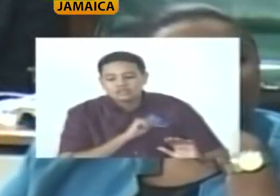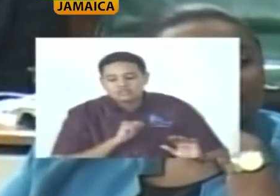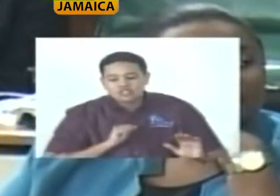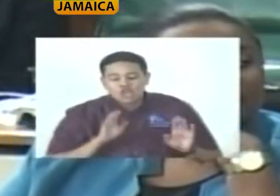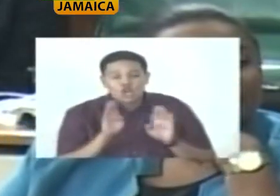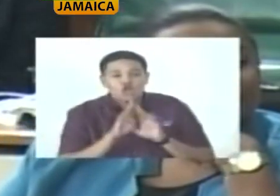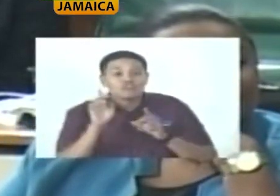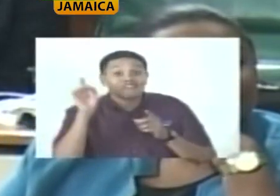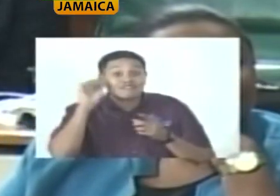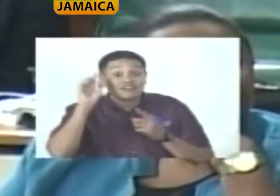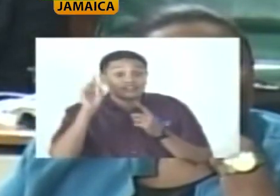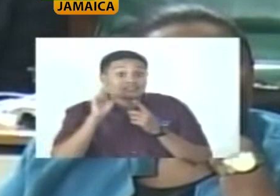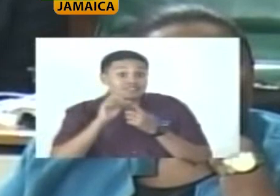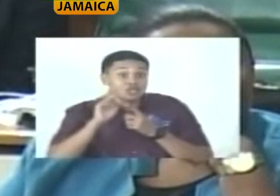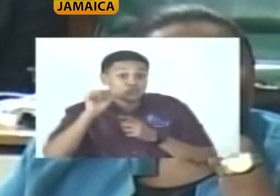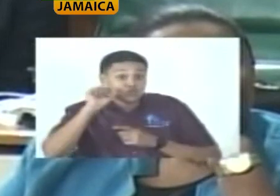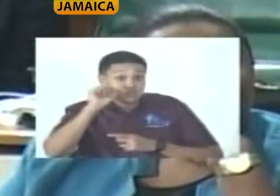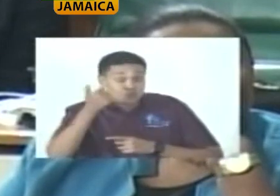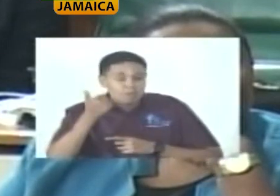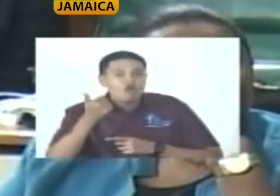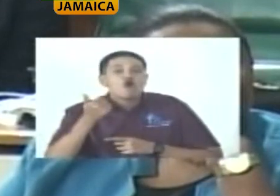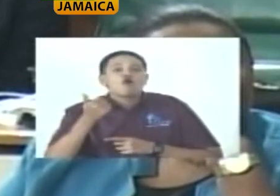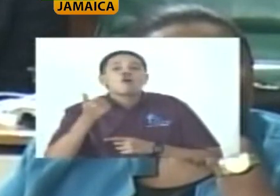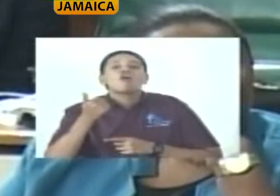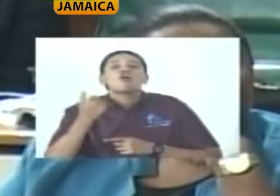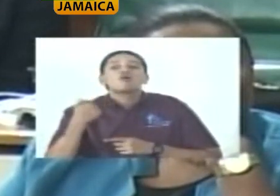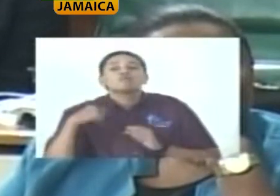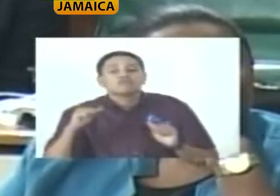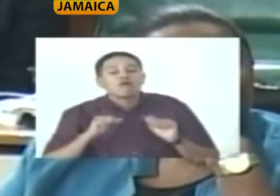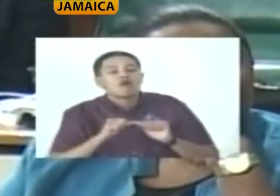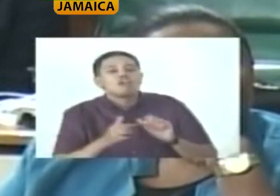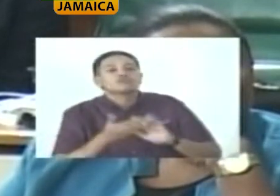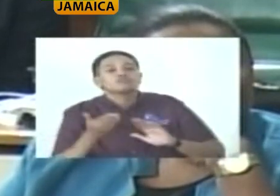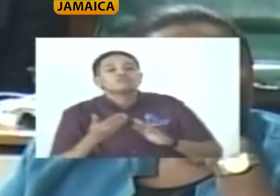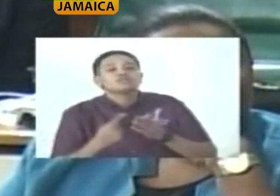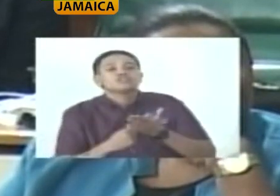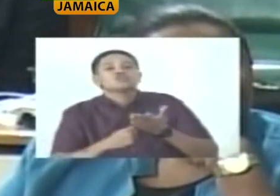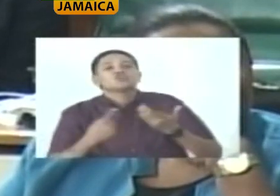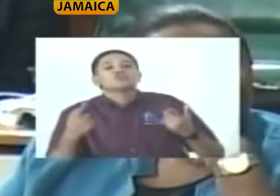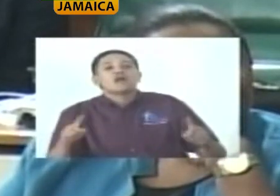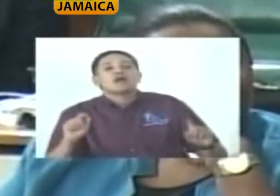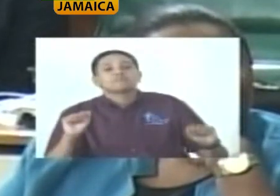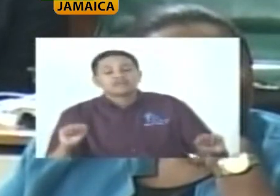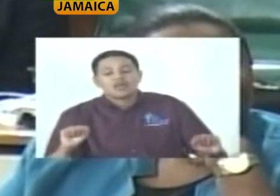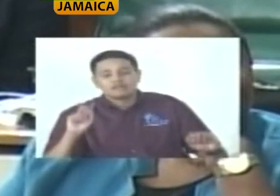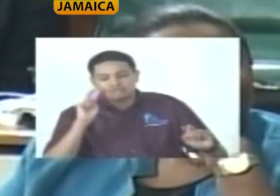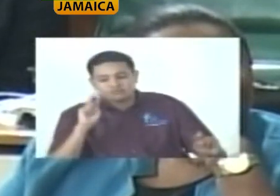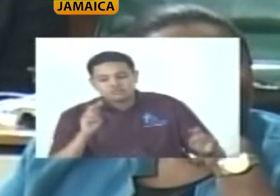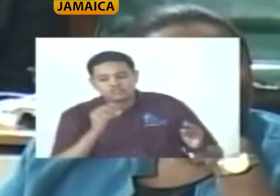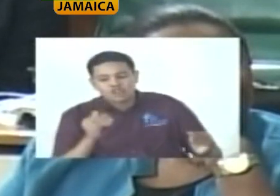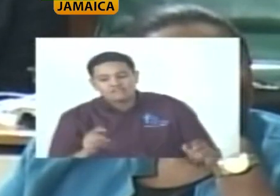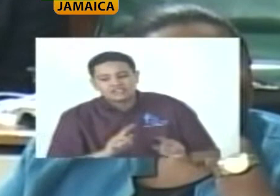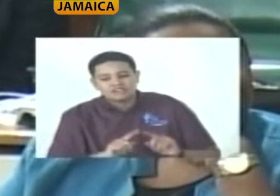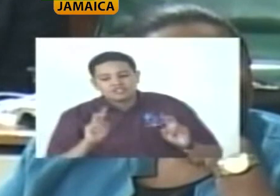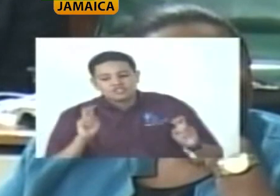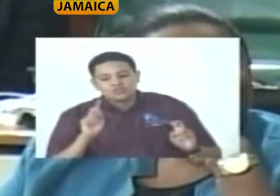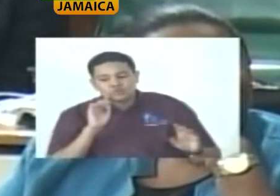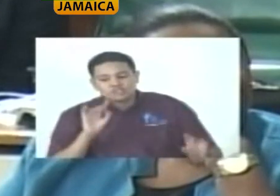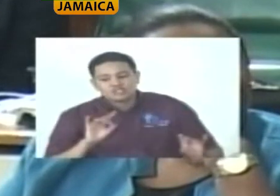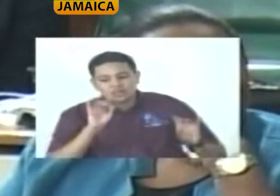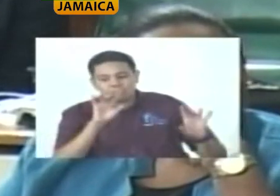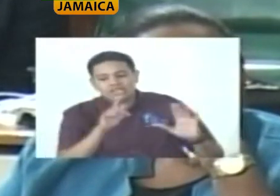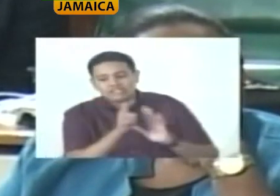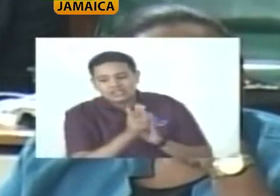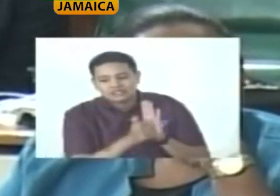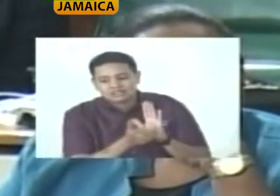be adjourned till tomorrow for us to continue to address the matters which have been placed on the